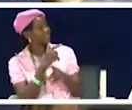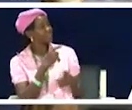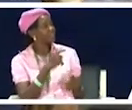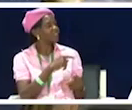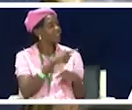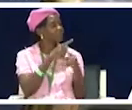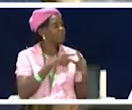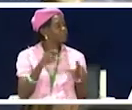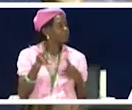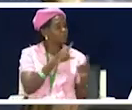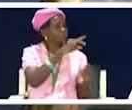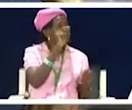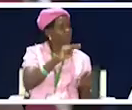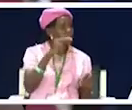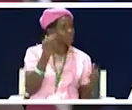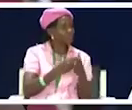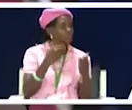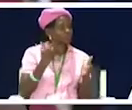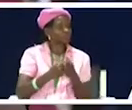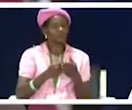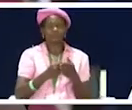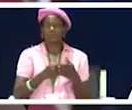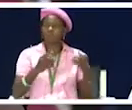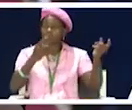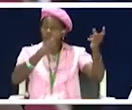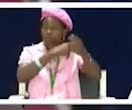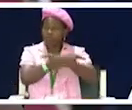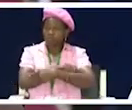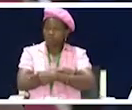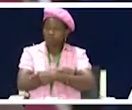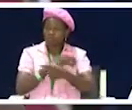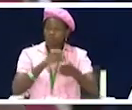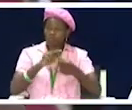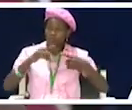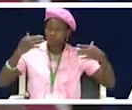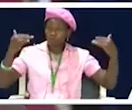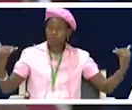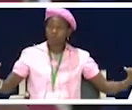when do you need the money? Today or now?